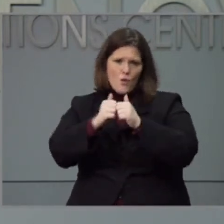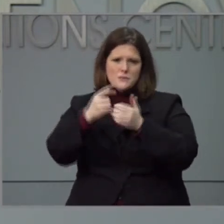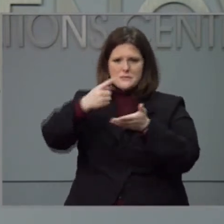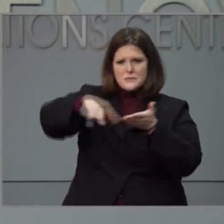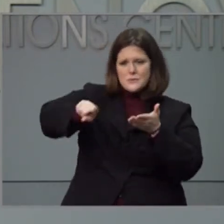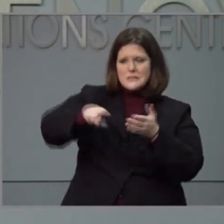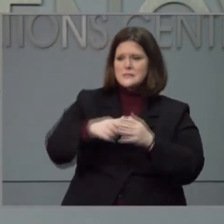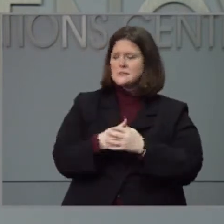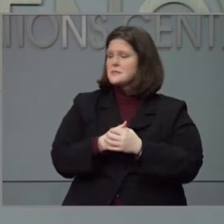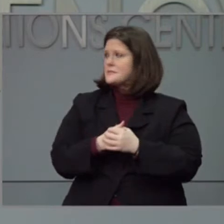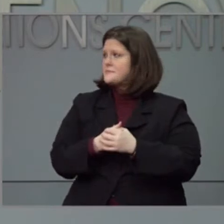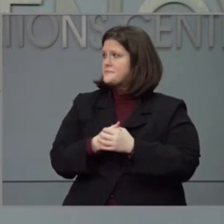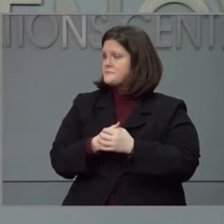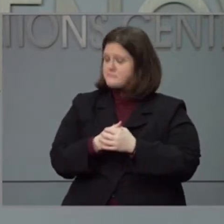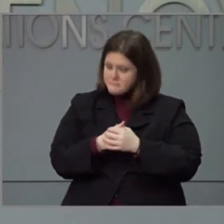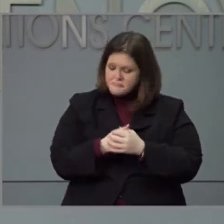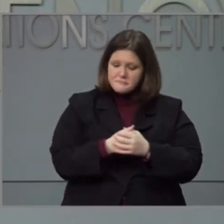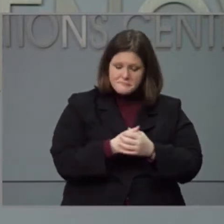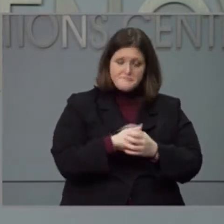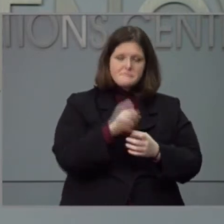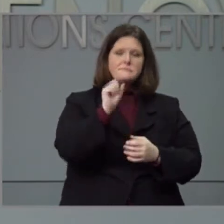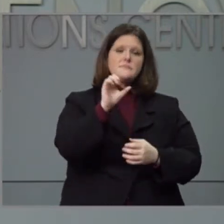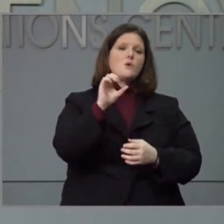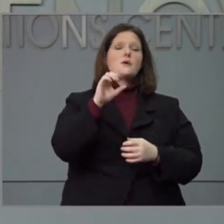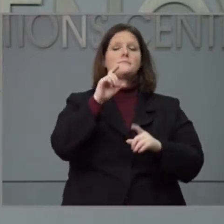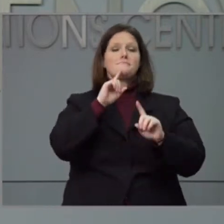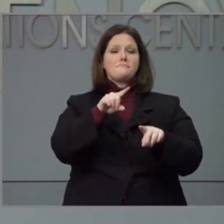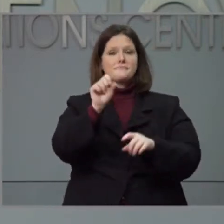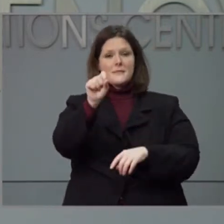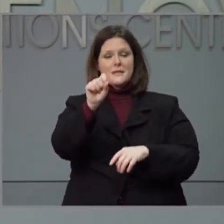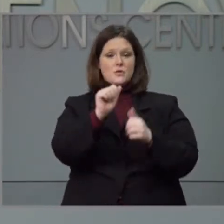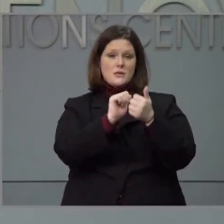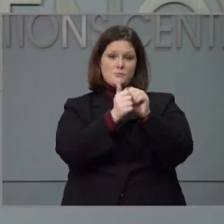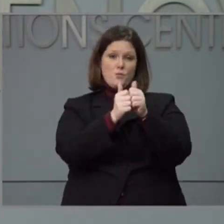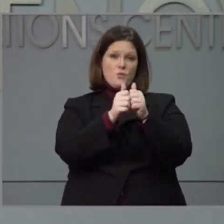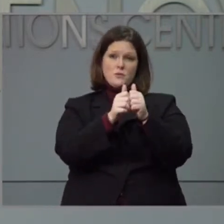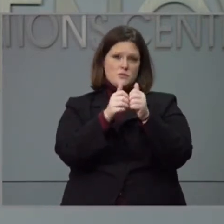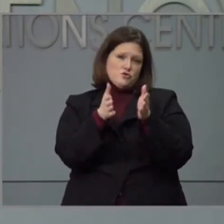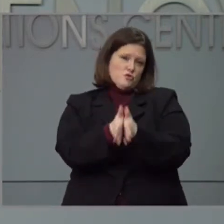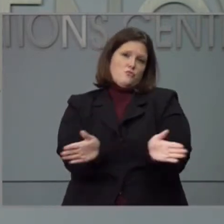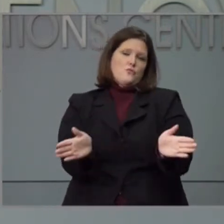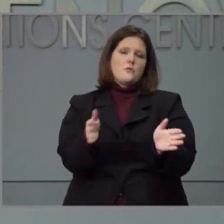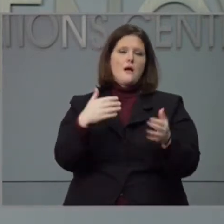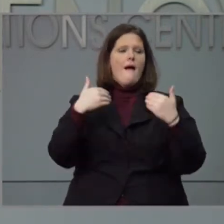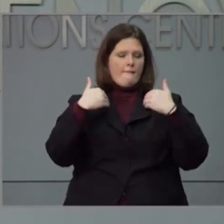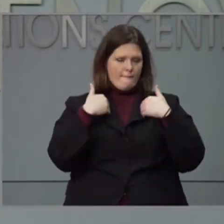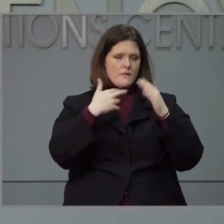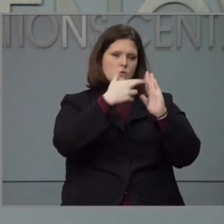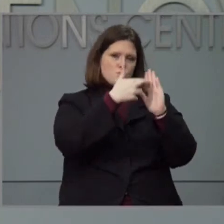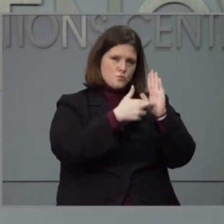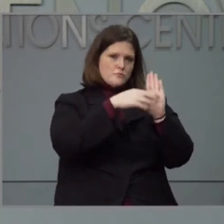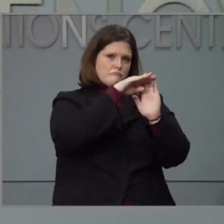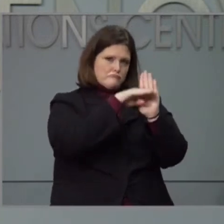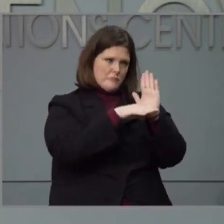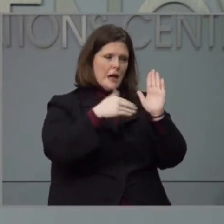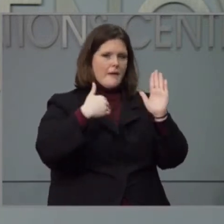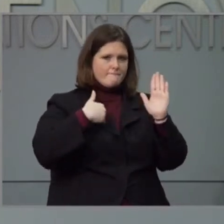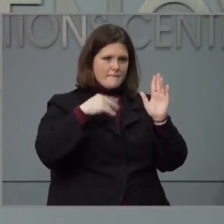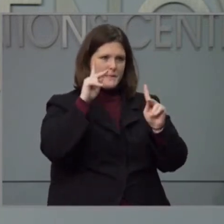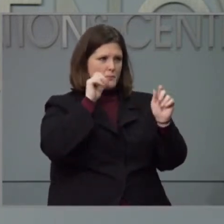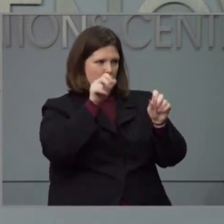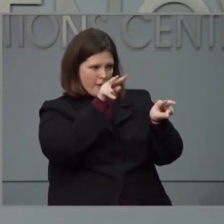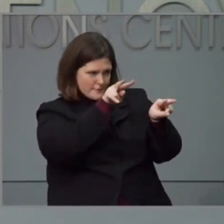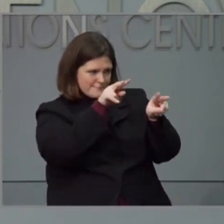week? Sure. Related to athletics overall, we do have guidance that is posted and folks can